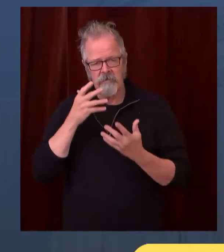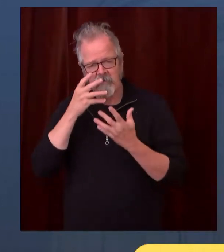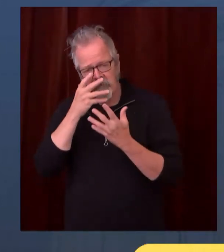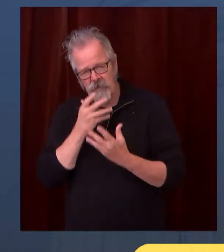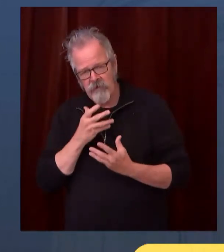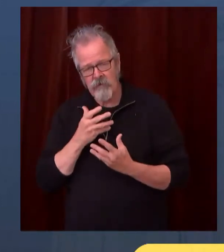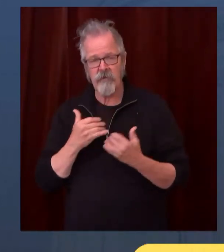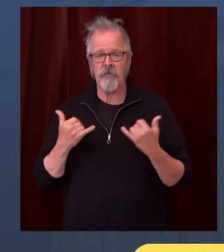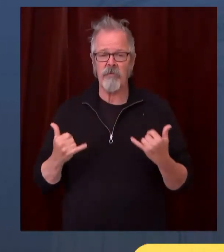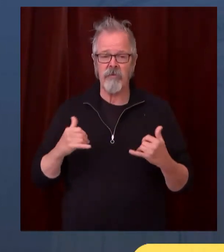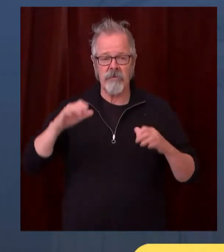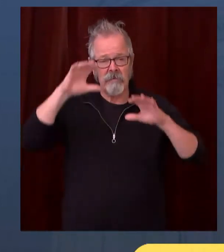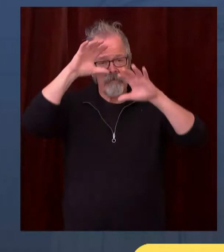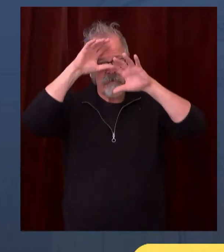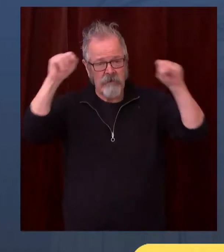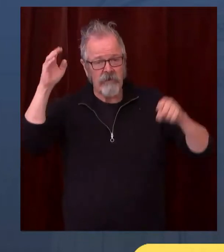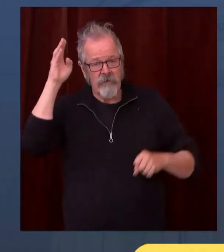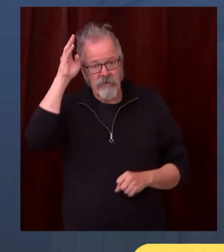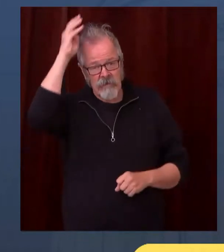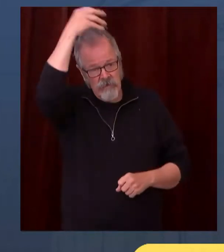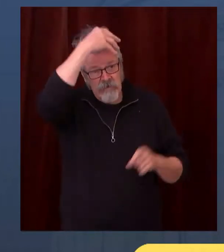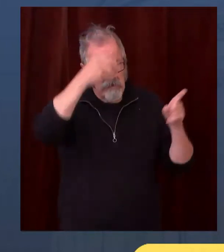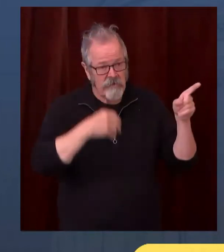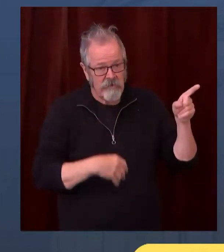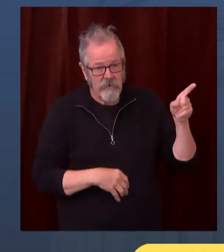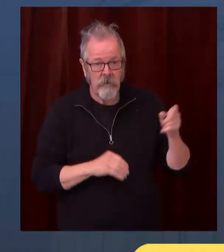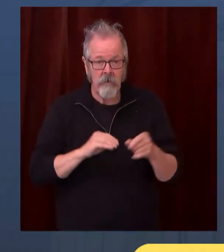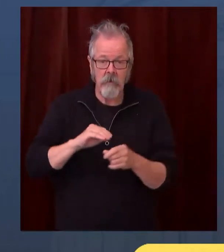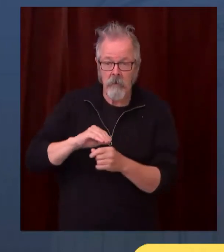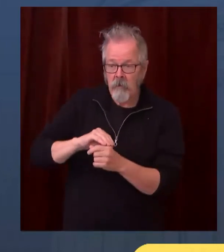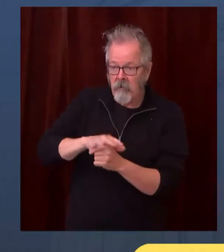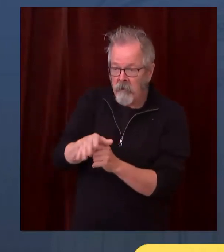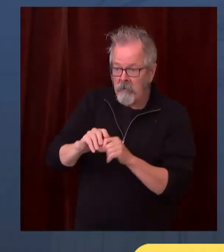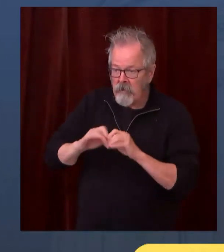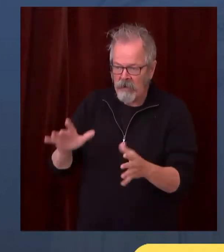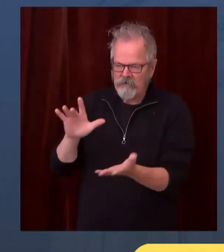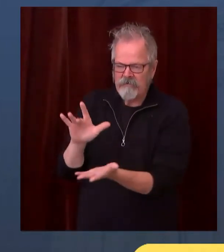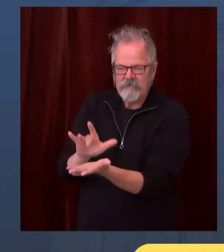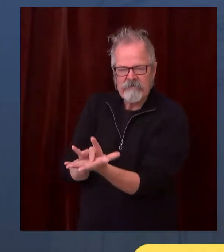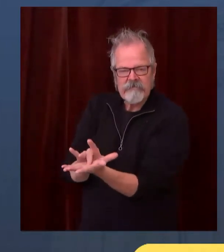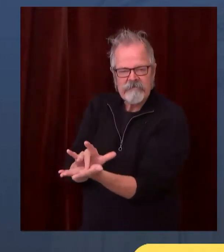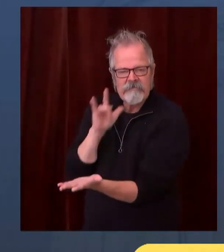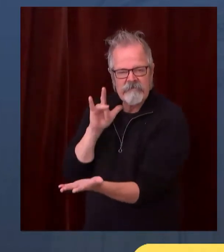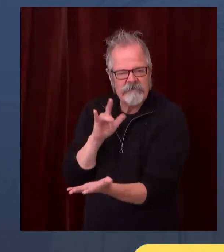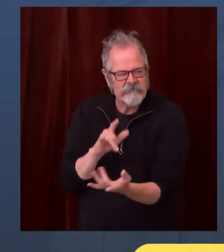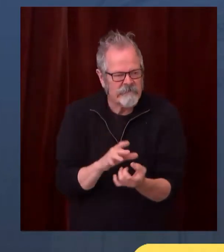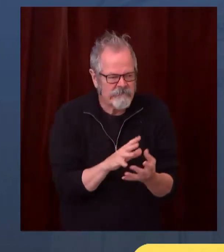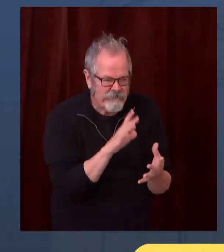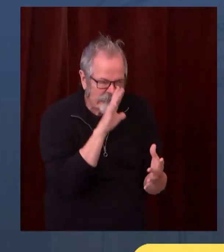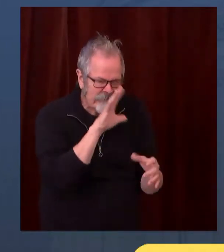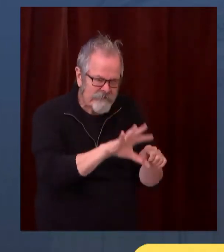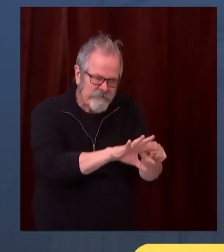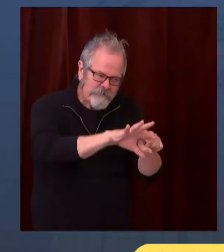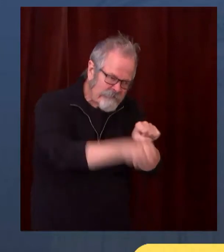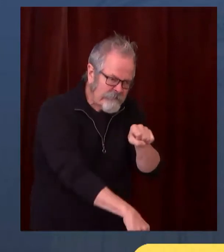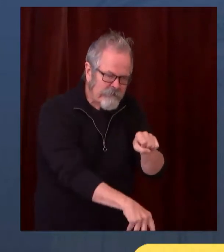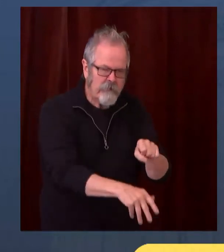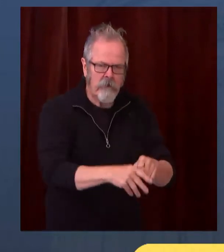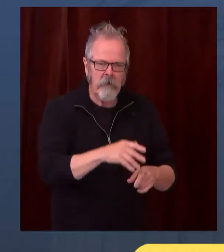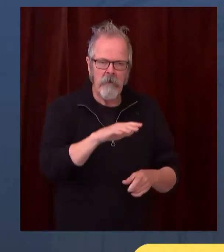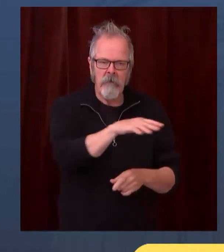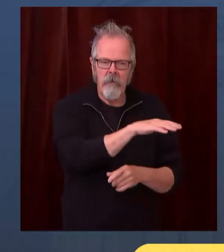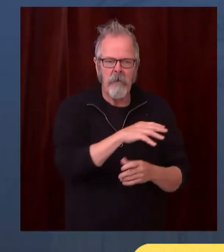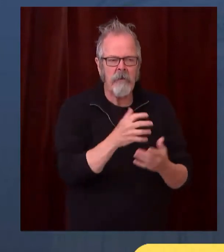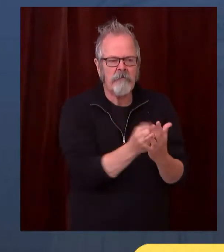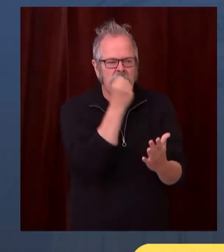right to vote. And that's really sad to have to say. It's really not hyperbolic to look at those who want to suppress the right